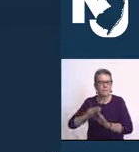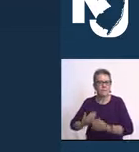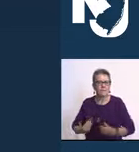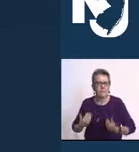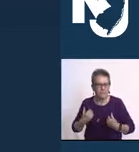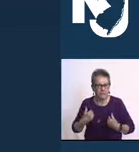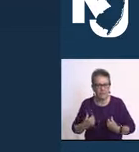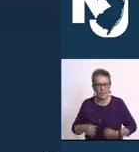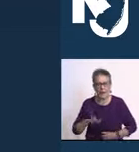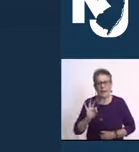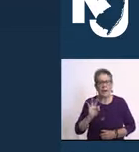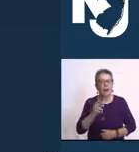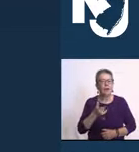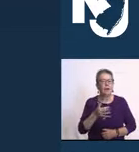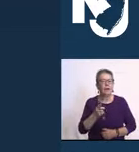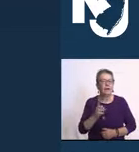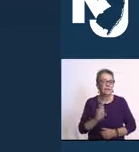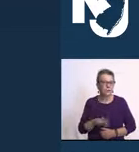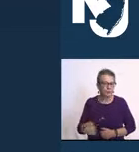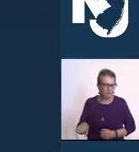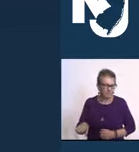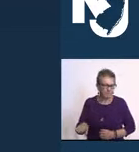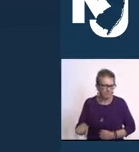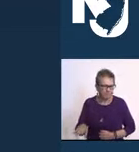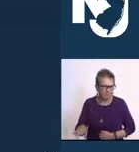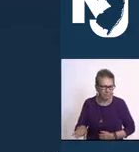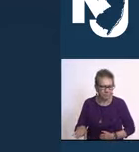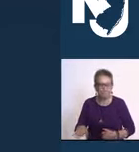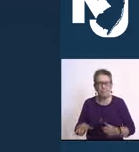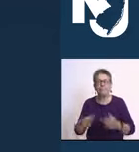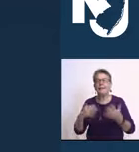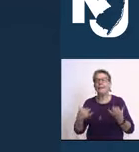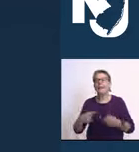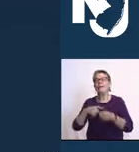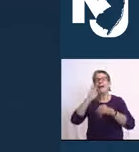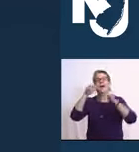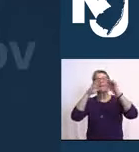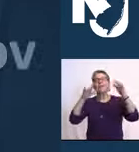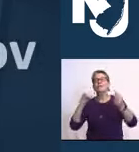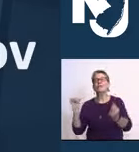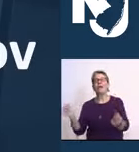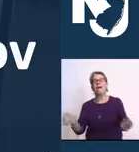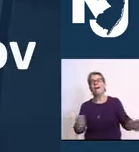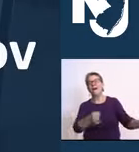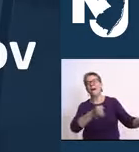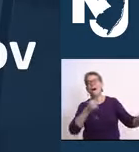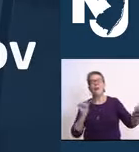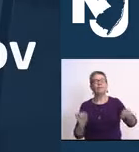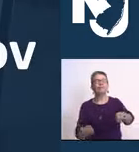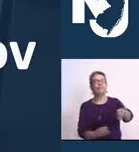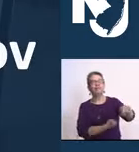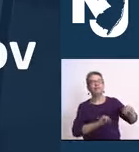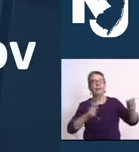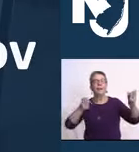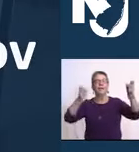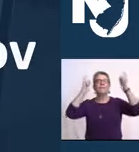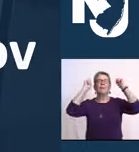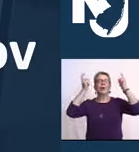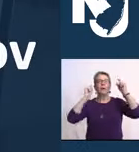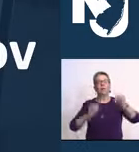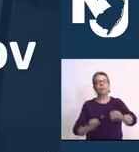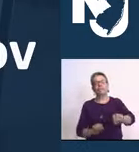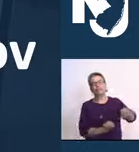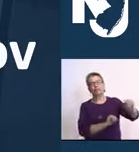road with the top down. May God bless and watch over his memory and family. And as always, may God bless everyone we've lost over the past nearly 2